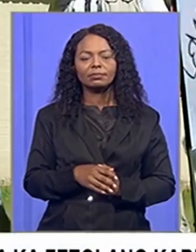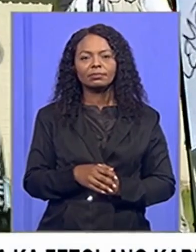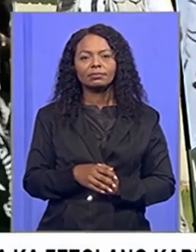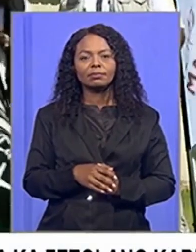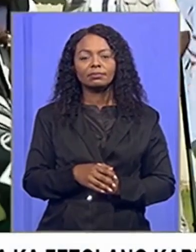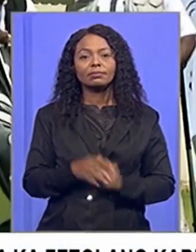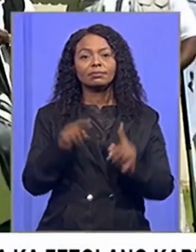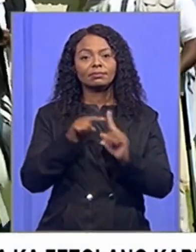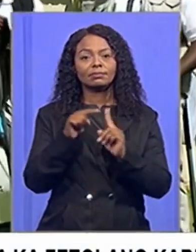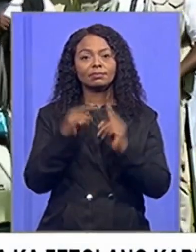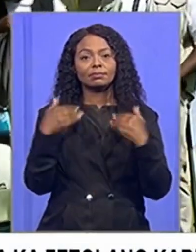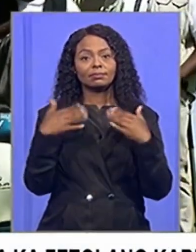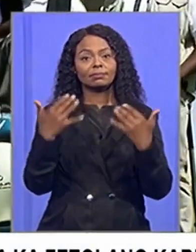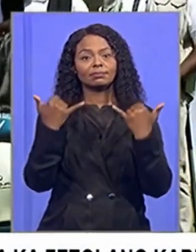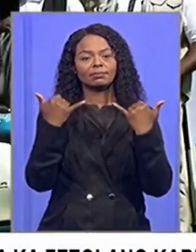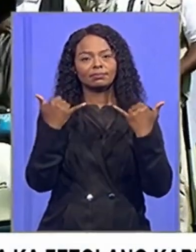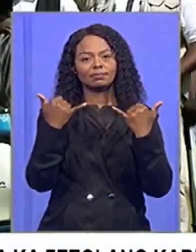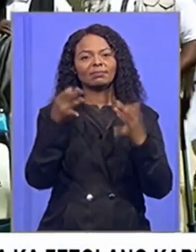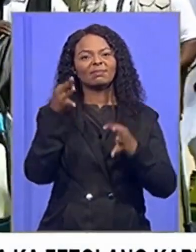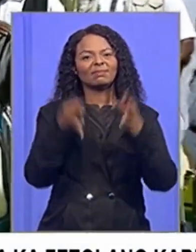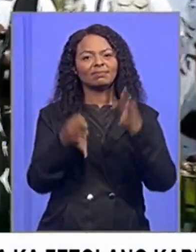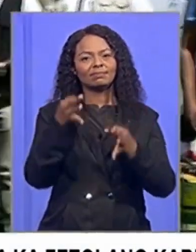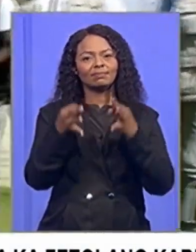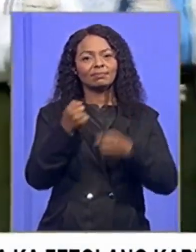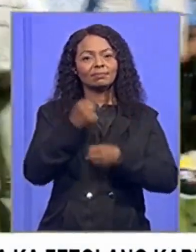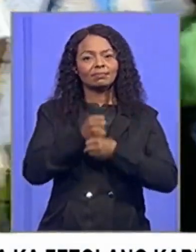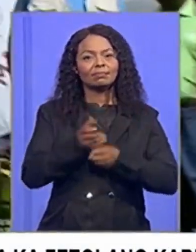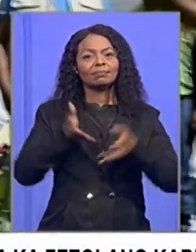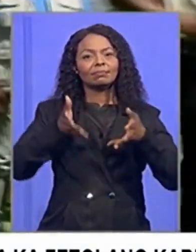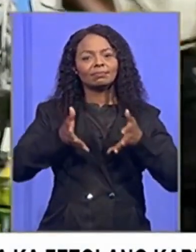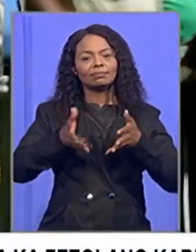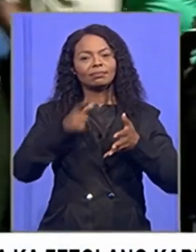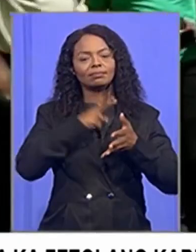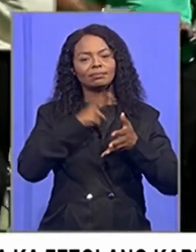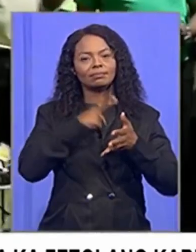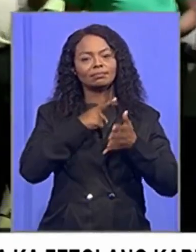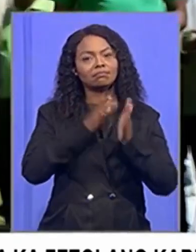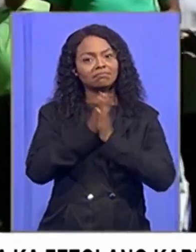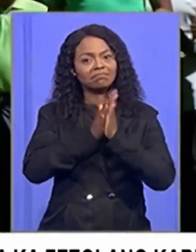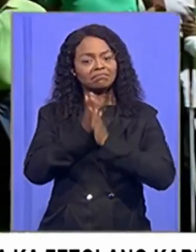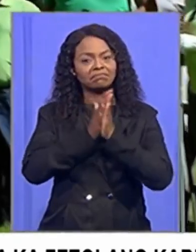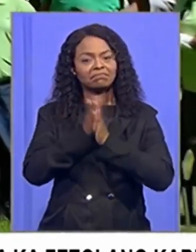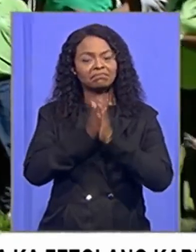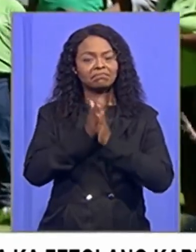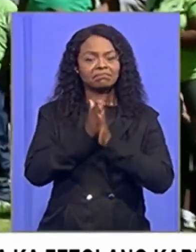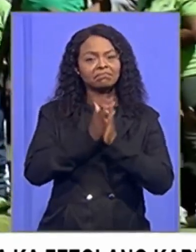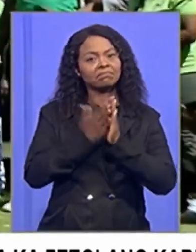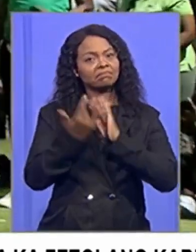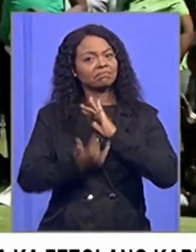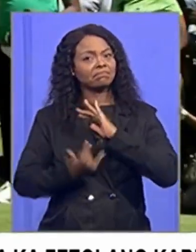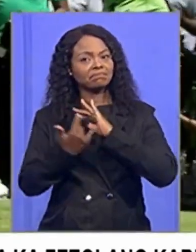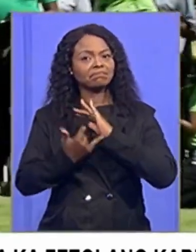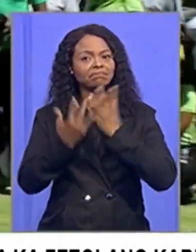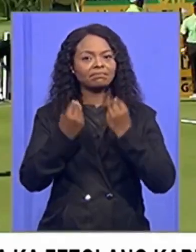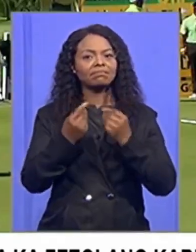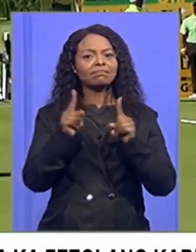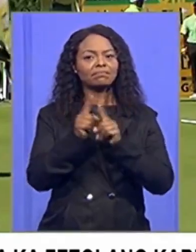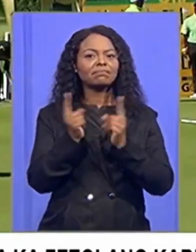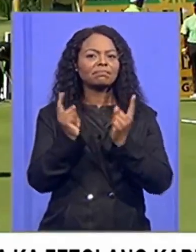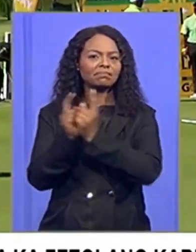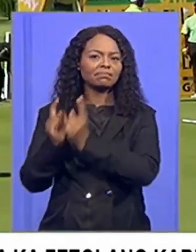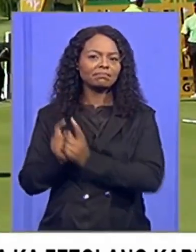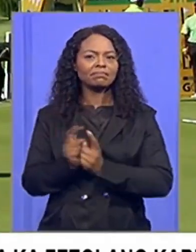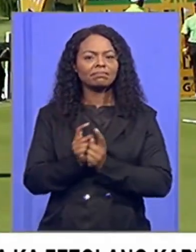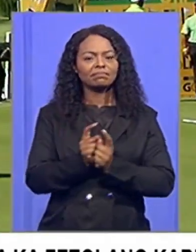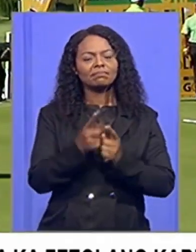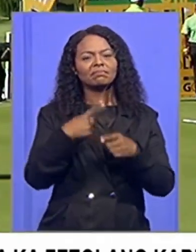O simolola leeto la gagwe la sepolotiki mo ngwageng o mošwa ka nnoto e kwa godimo le go tshameka golofo le batho ba maemo a kwa